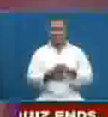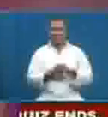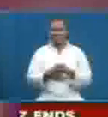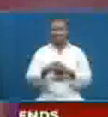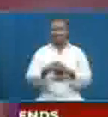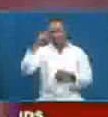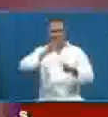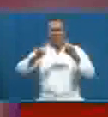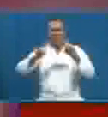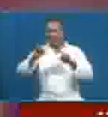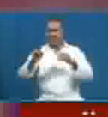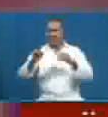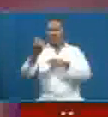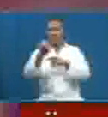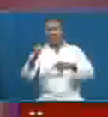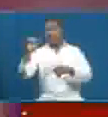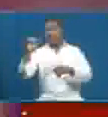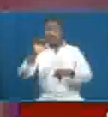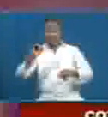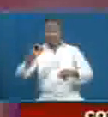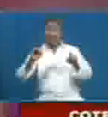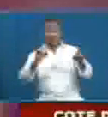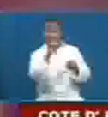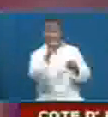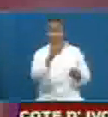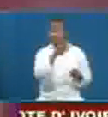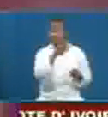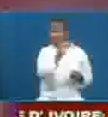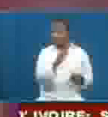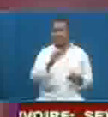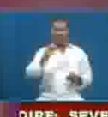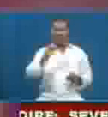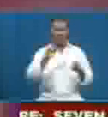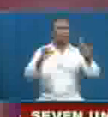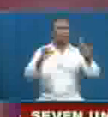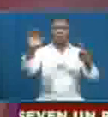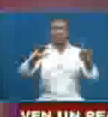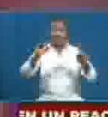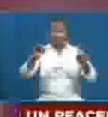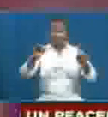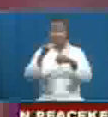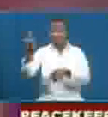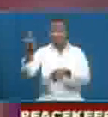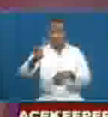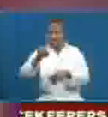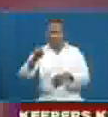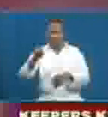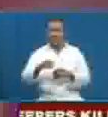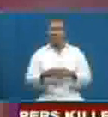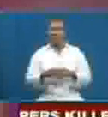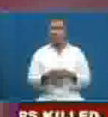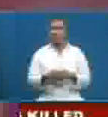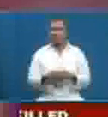Stars this afternoon were beaten 1-0 by the Chipolopolo of Zambia in their second Group D World Cup qualifier at the new